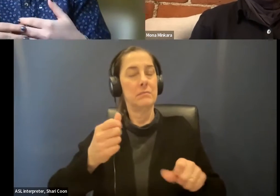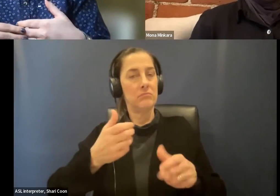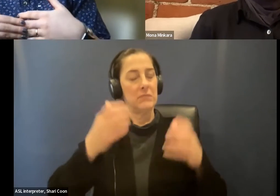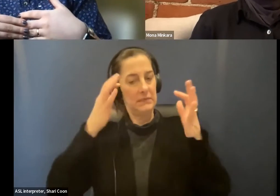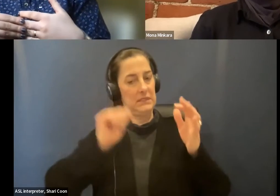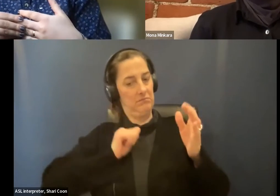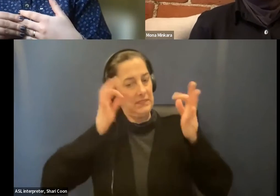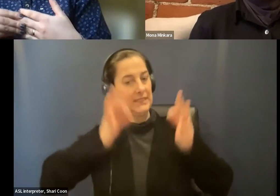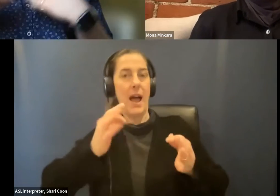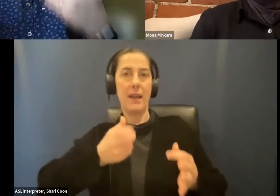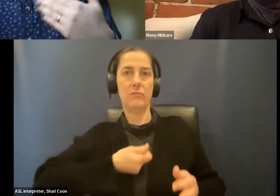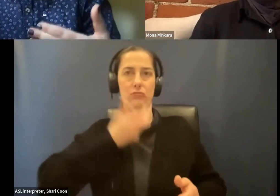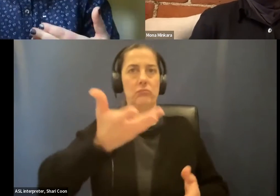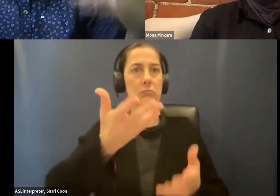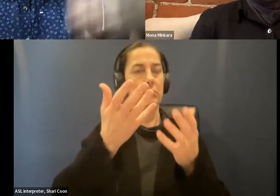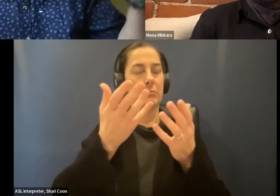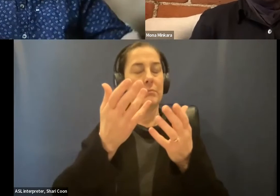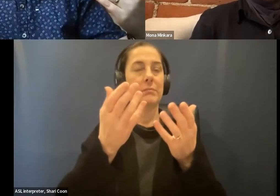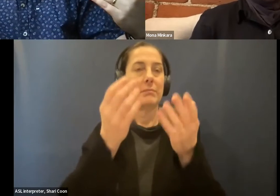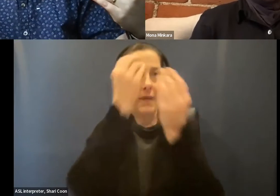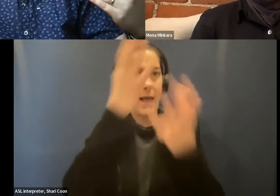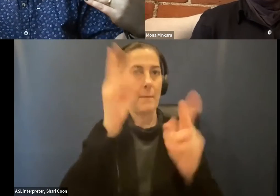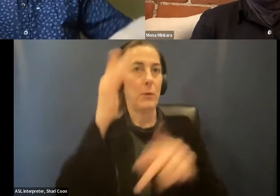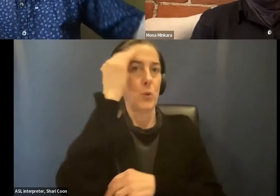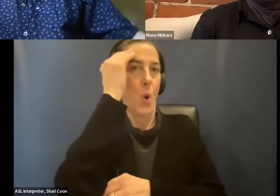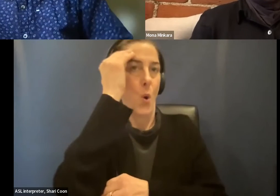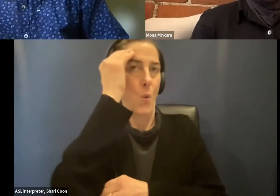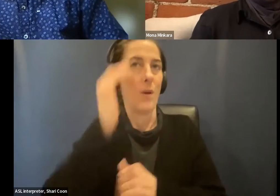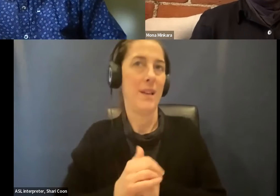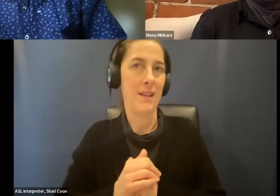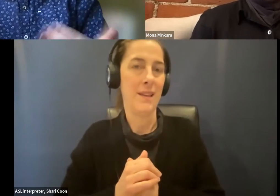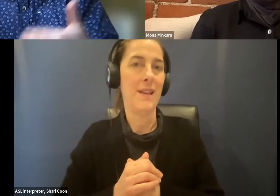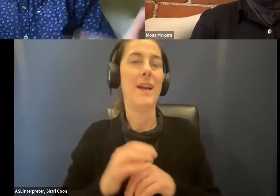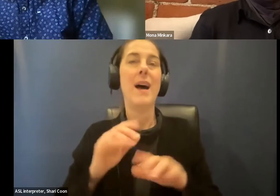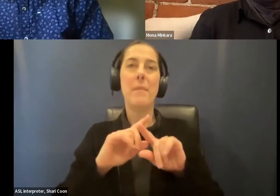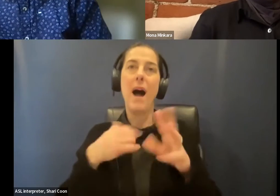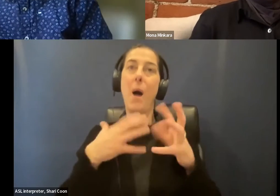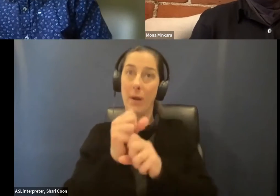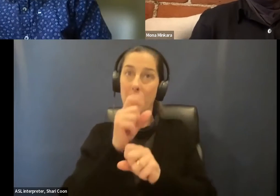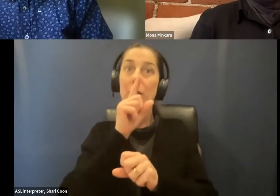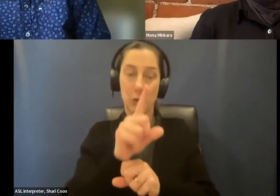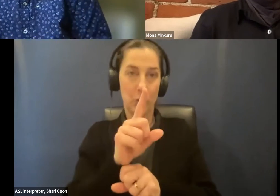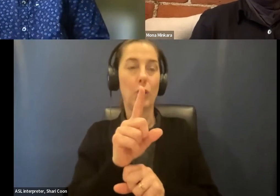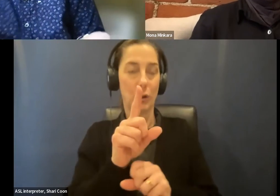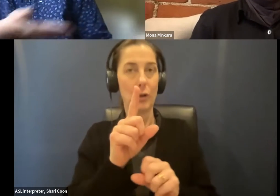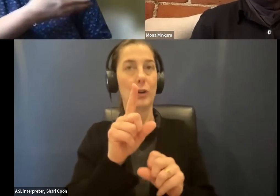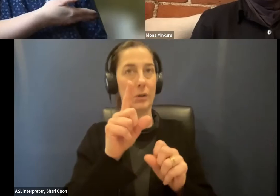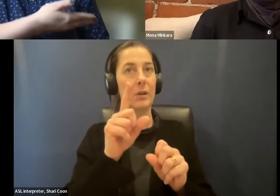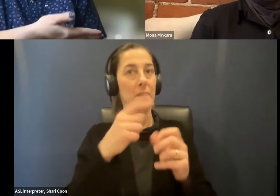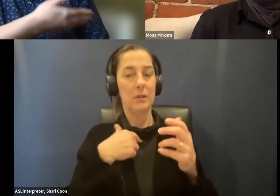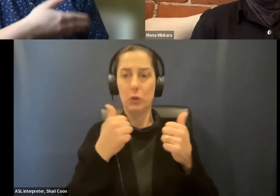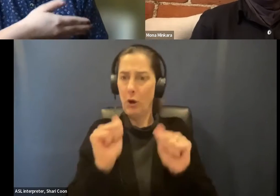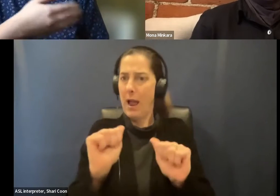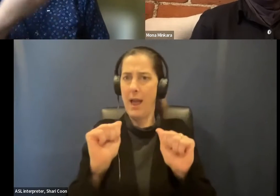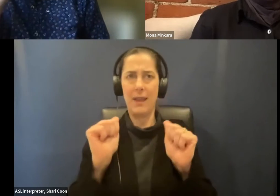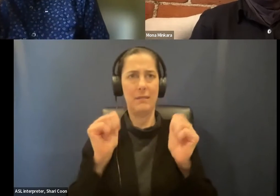Like that I want to be making sure that I'm taking the time to do that as often as possible to show that